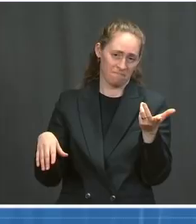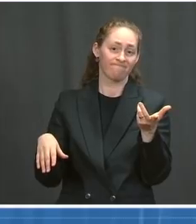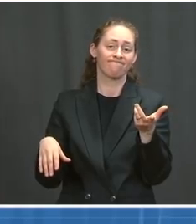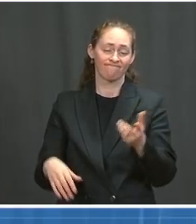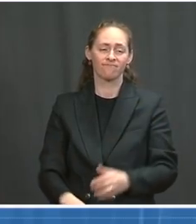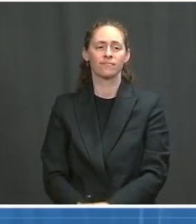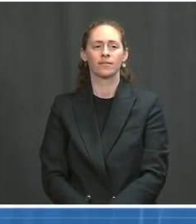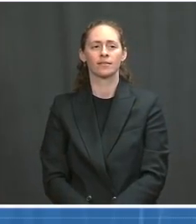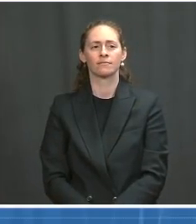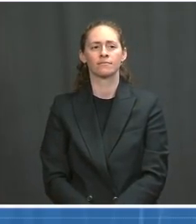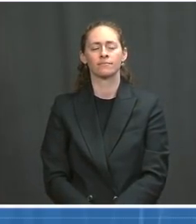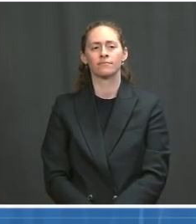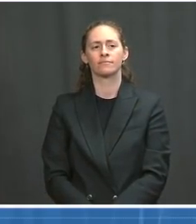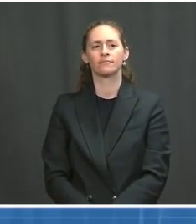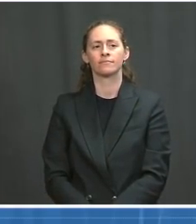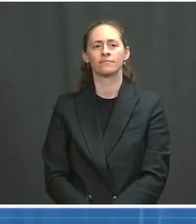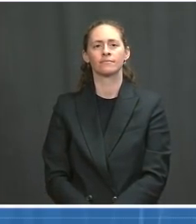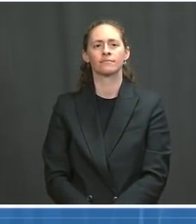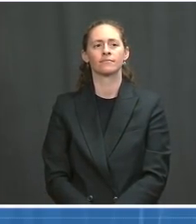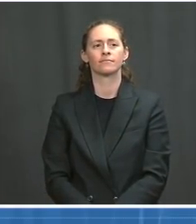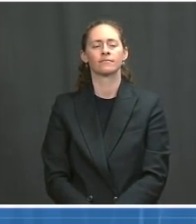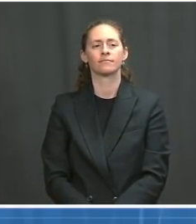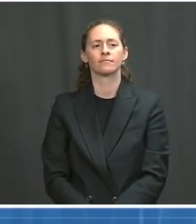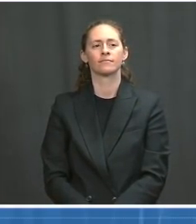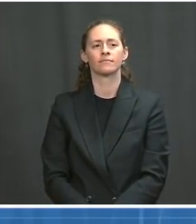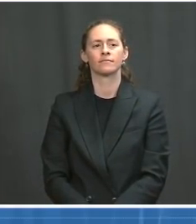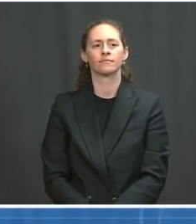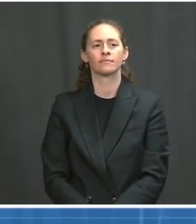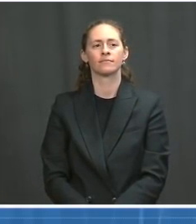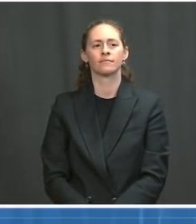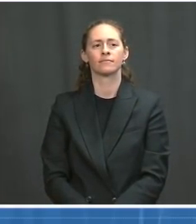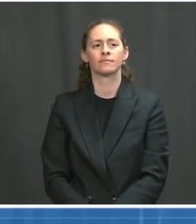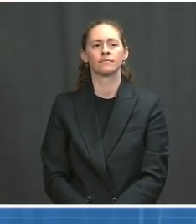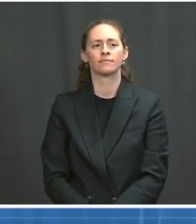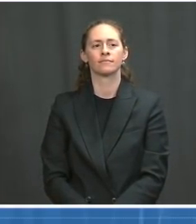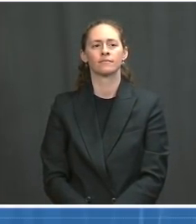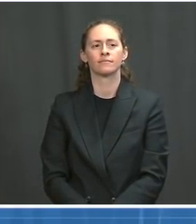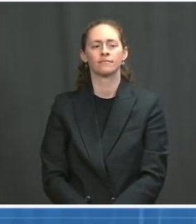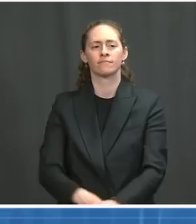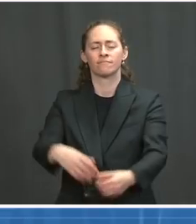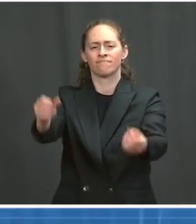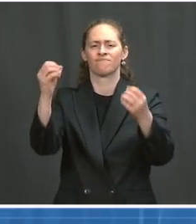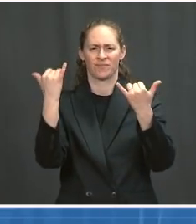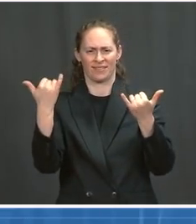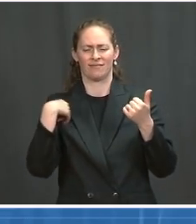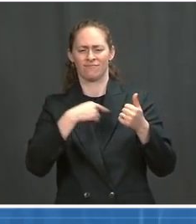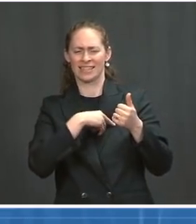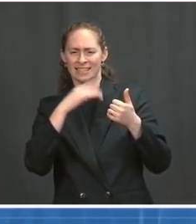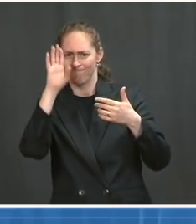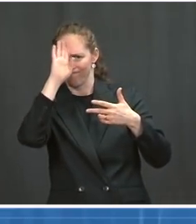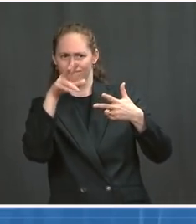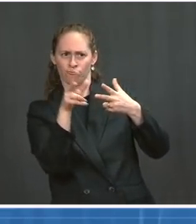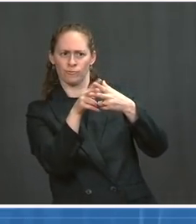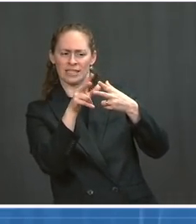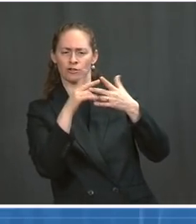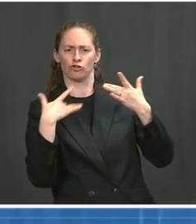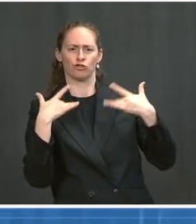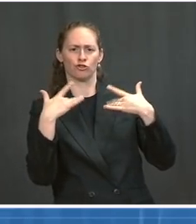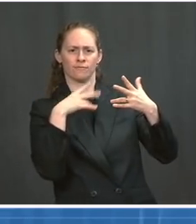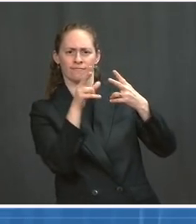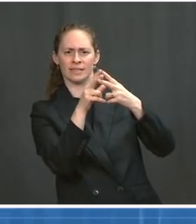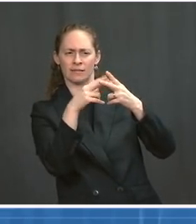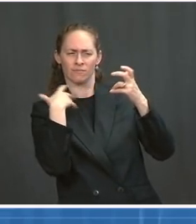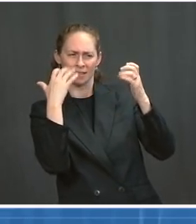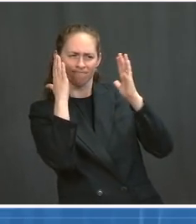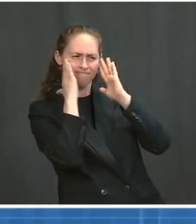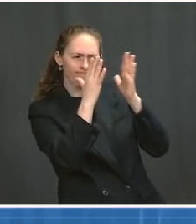COVID-19 community core is working hard to address all three challenges of vaccine confidence, motivation, and access. And today I want to share a few stories